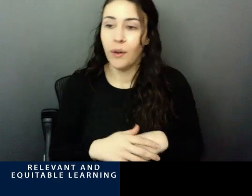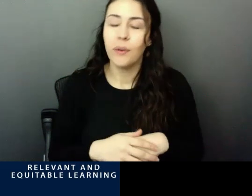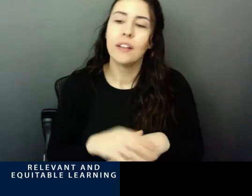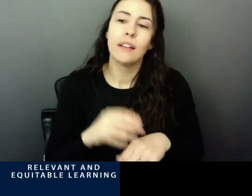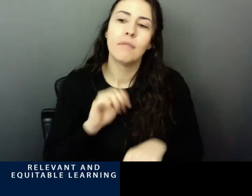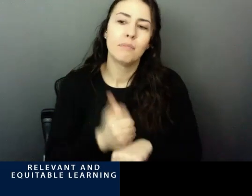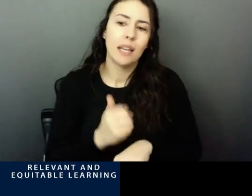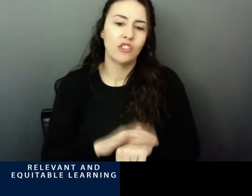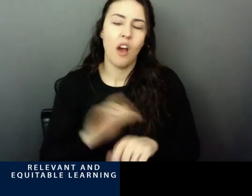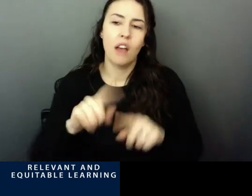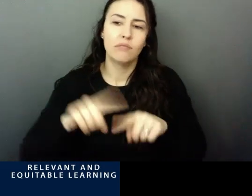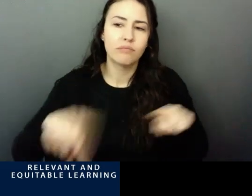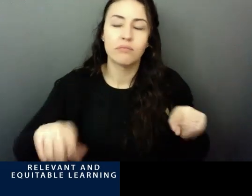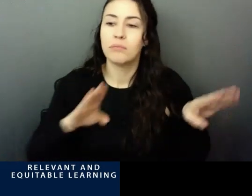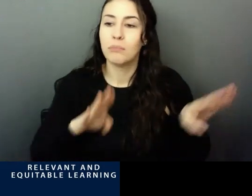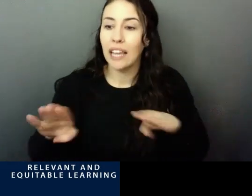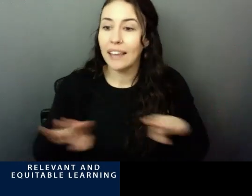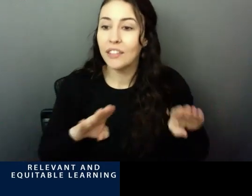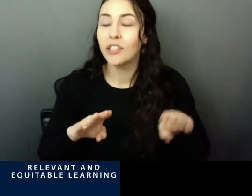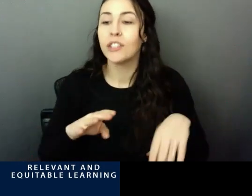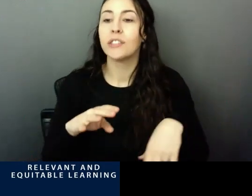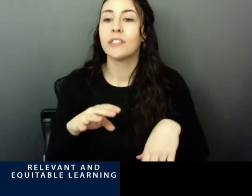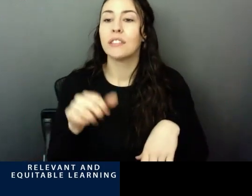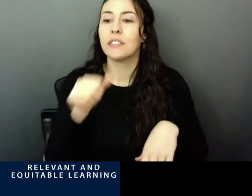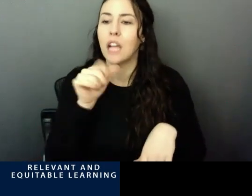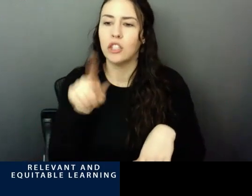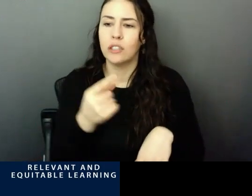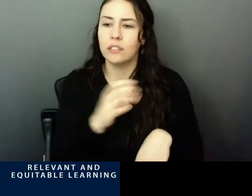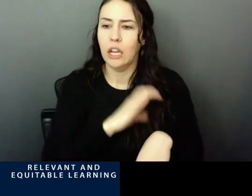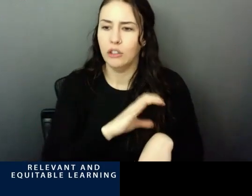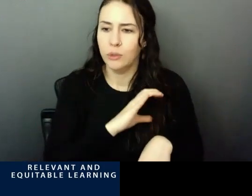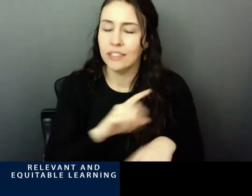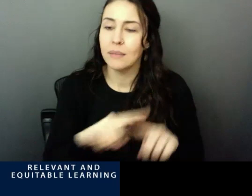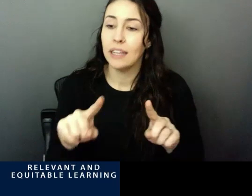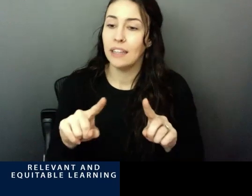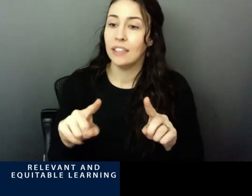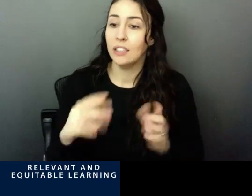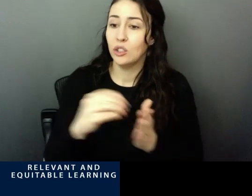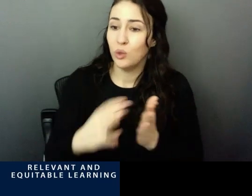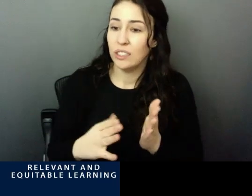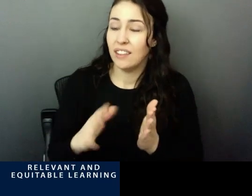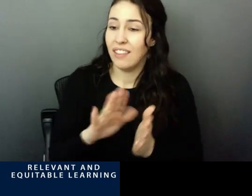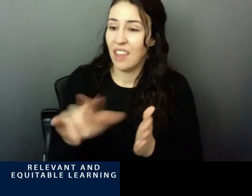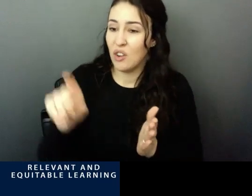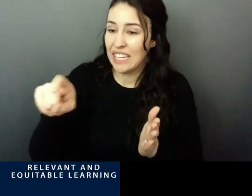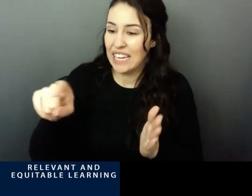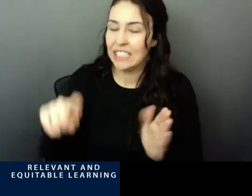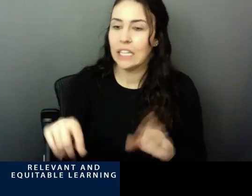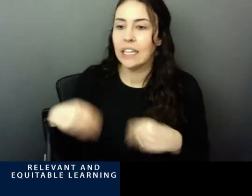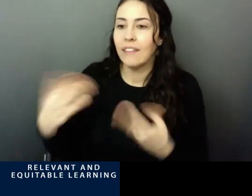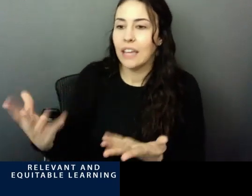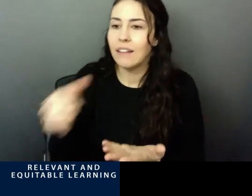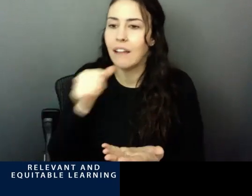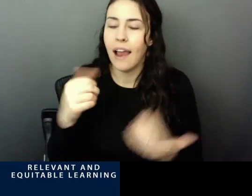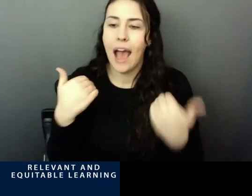just characteristics, but behaviors, factors, and the like, giving students what they need when they need it. Not having what we call as late